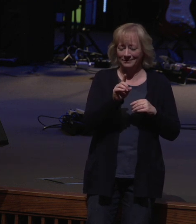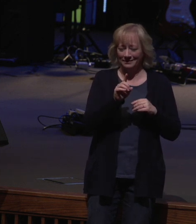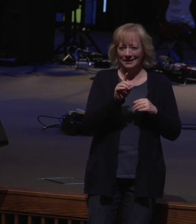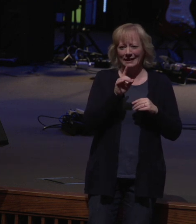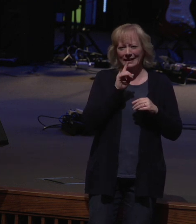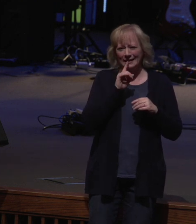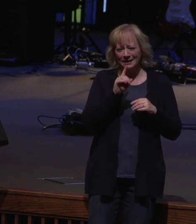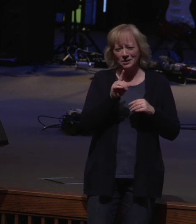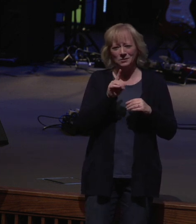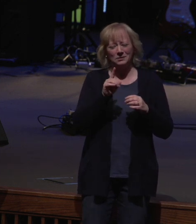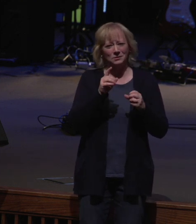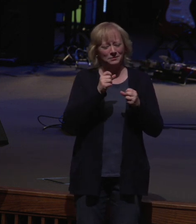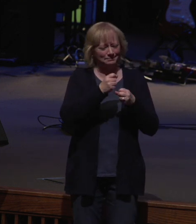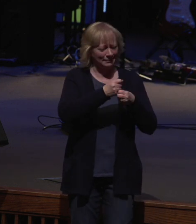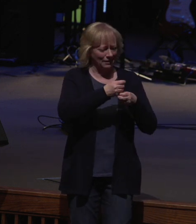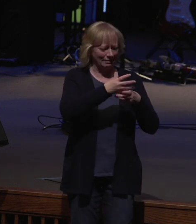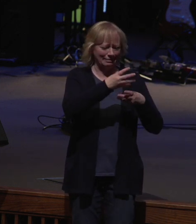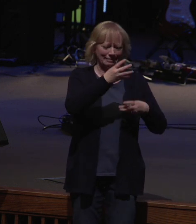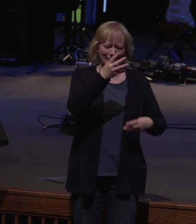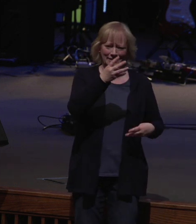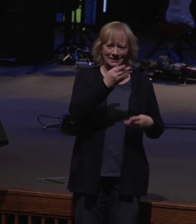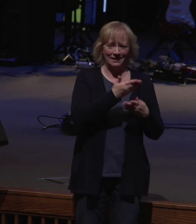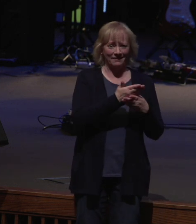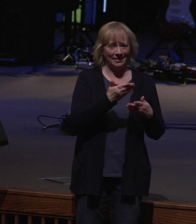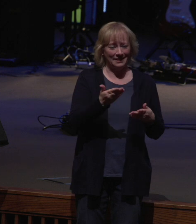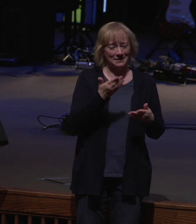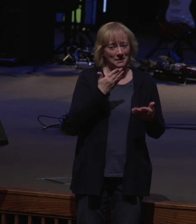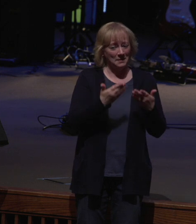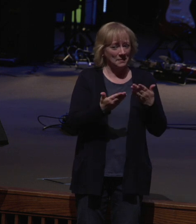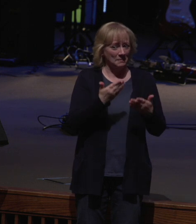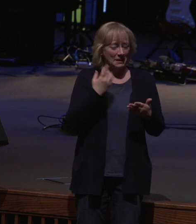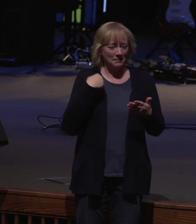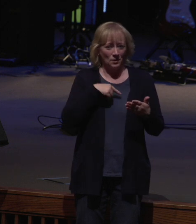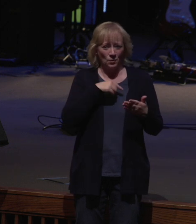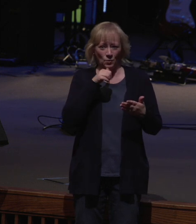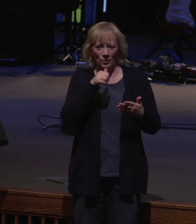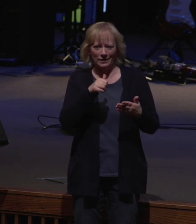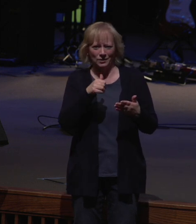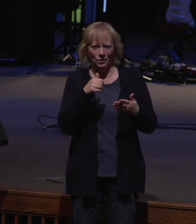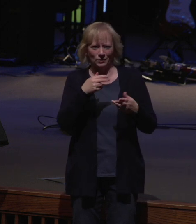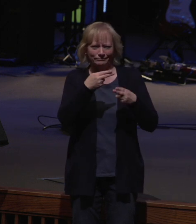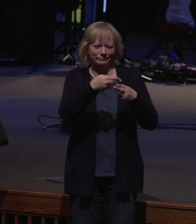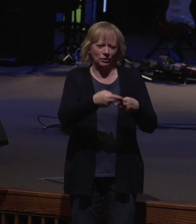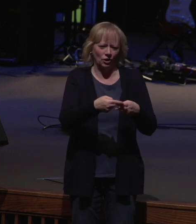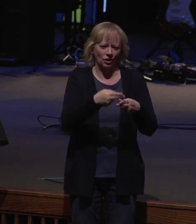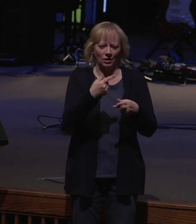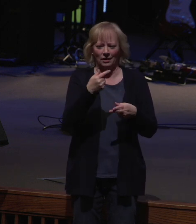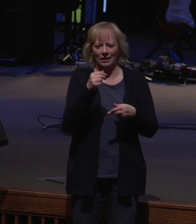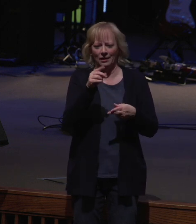is a host of things that might not be recognized as deities as such,